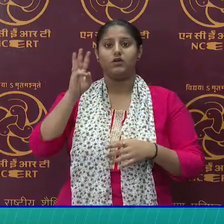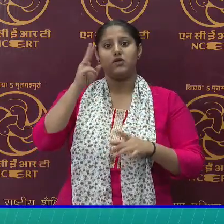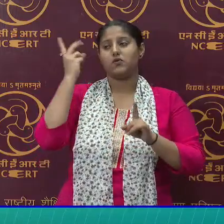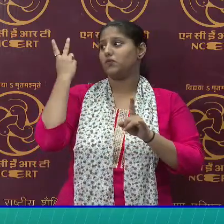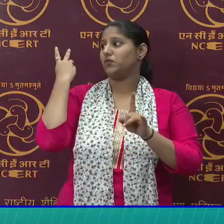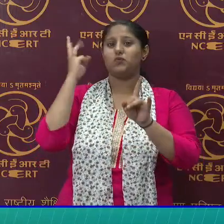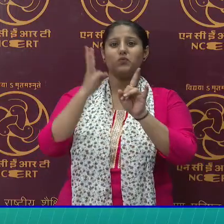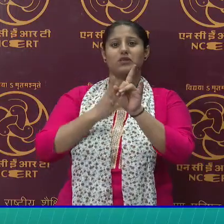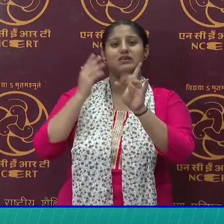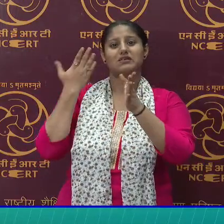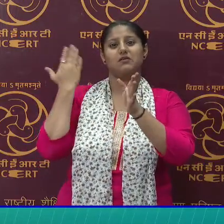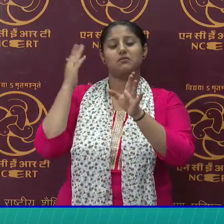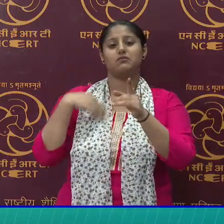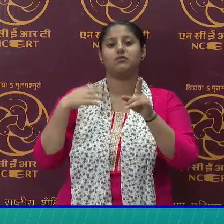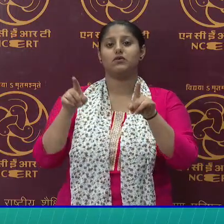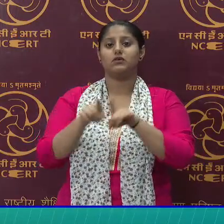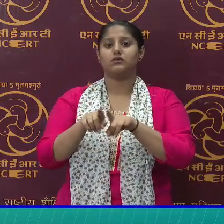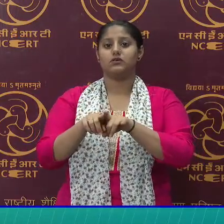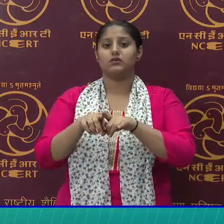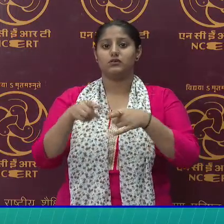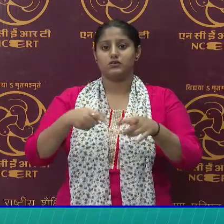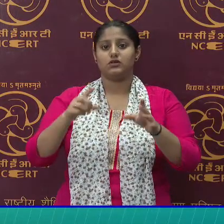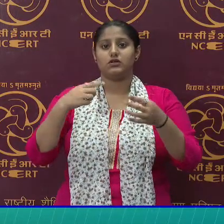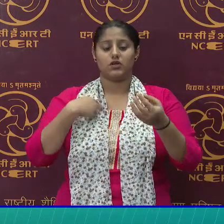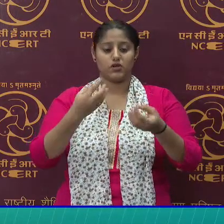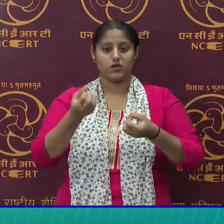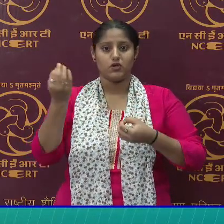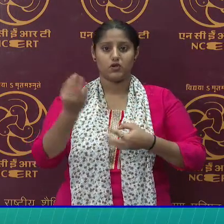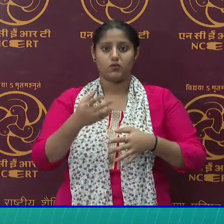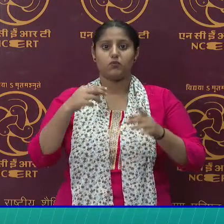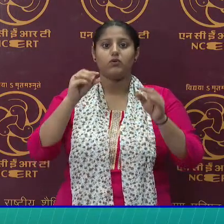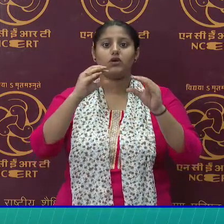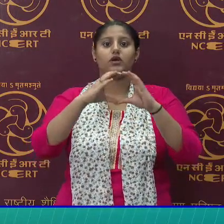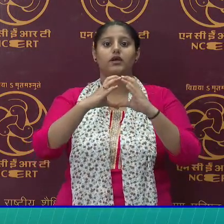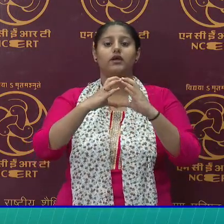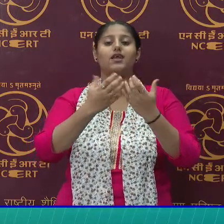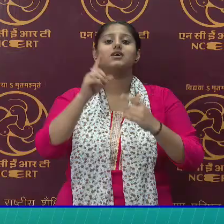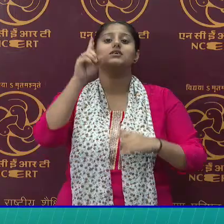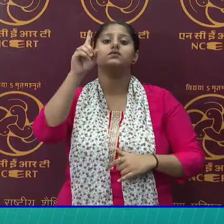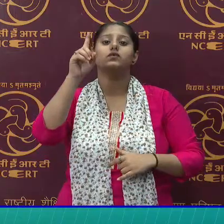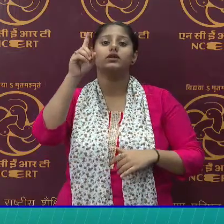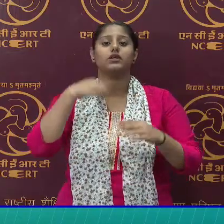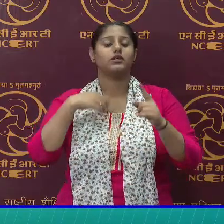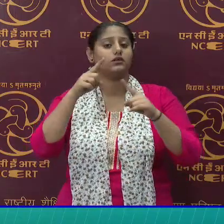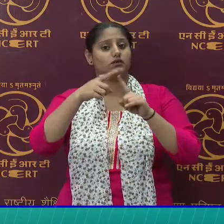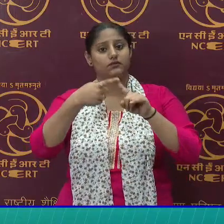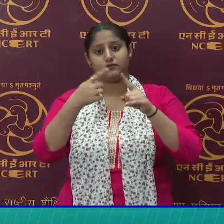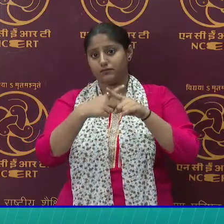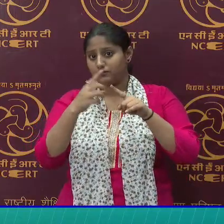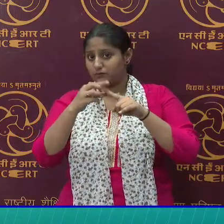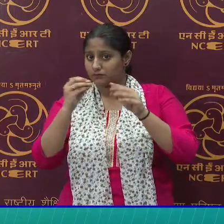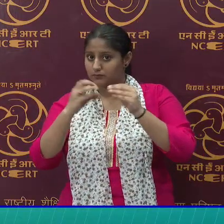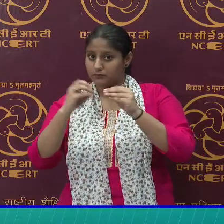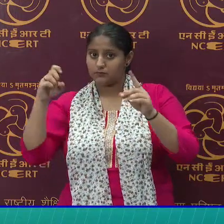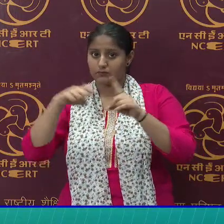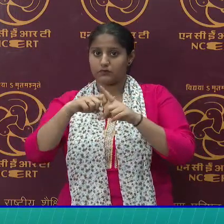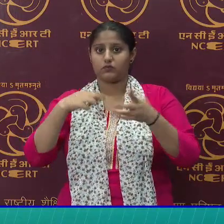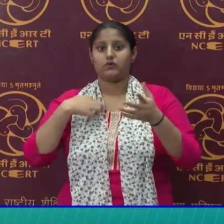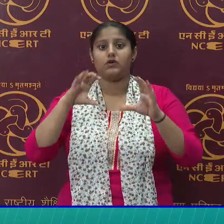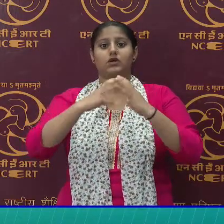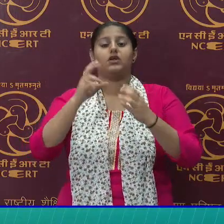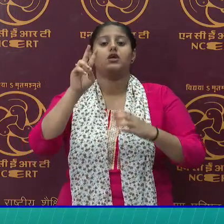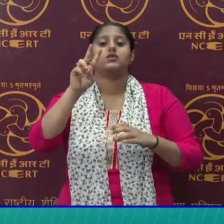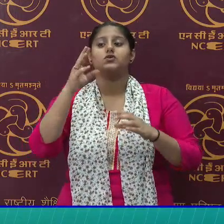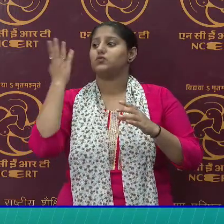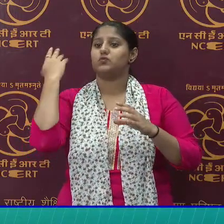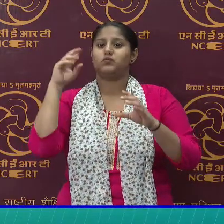years, it all began with the foundational stage with the grade 1 textbook, grade 1 followed by grade 2 and then grade 3 last